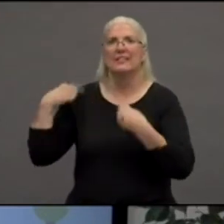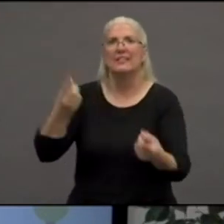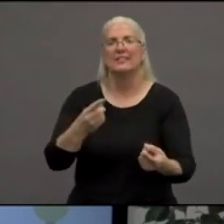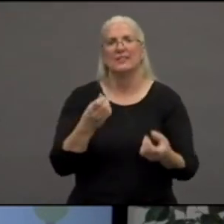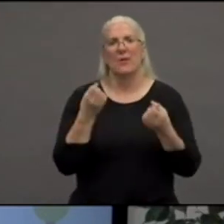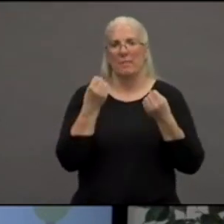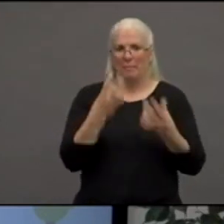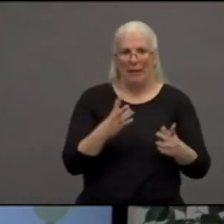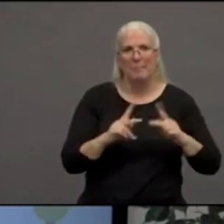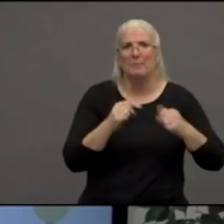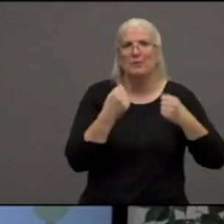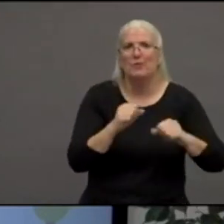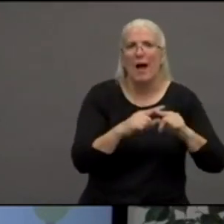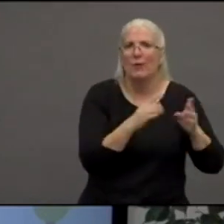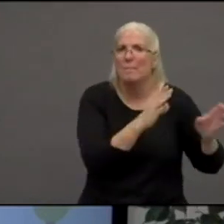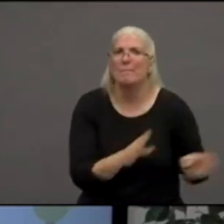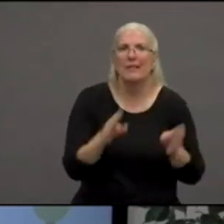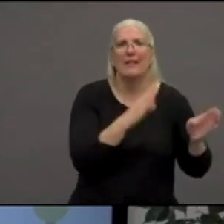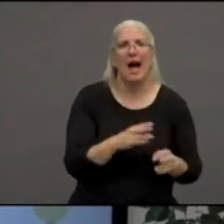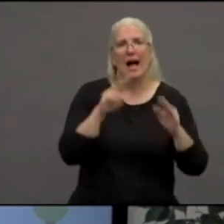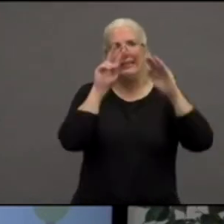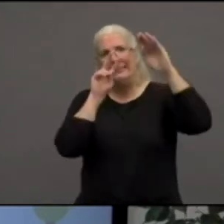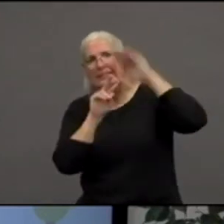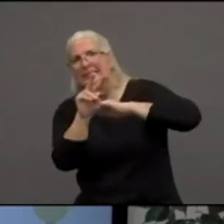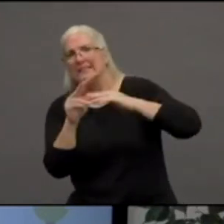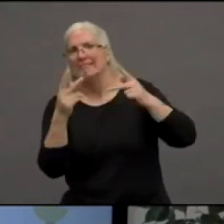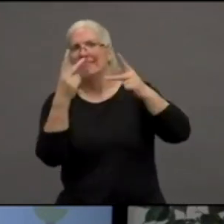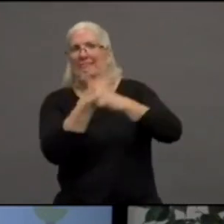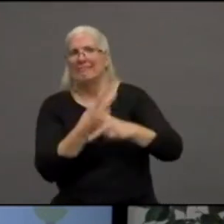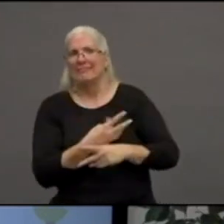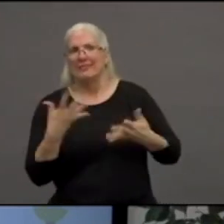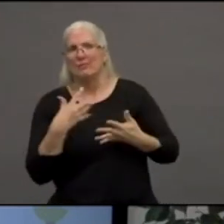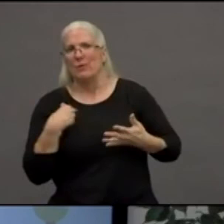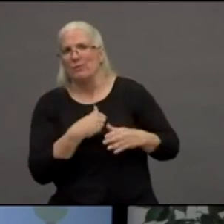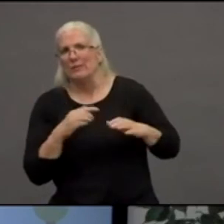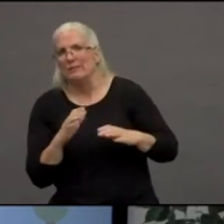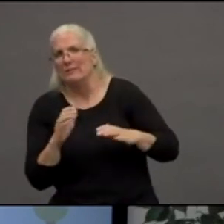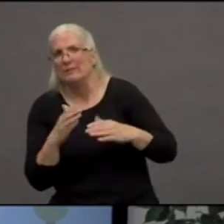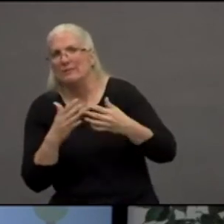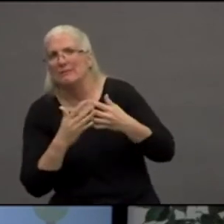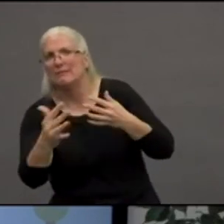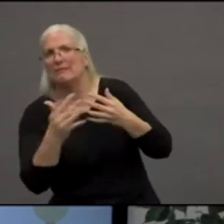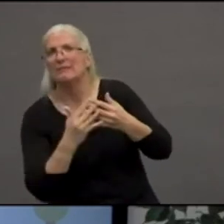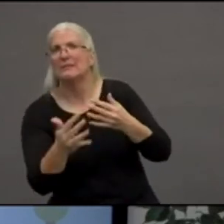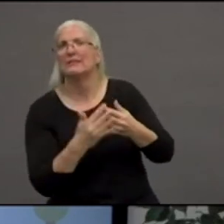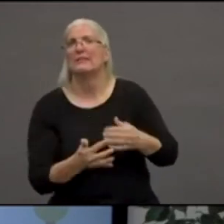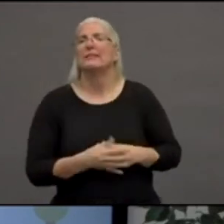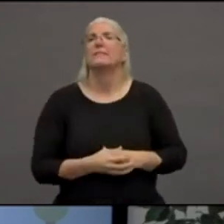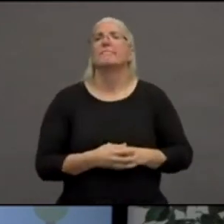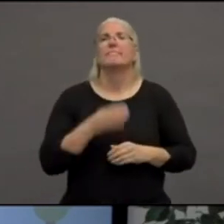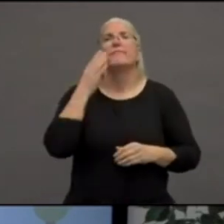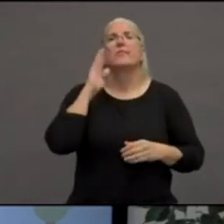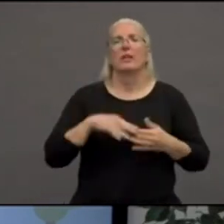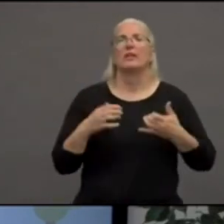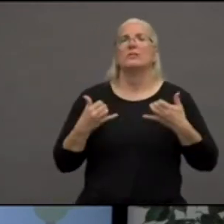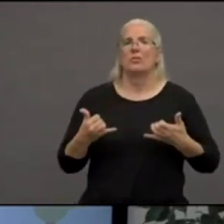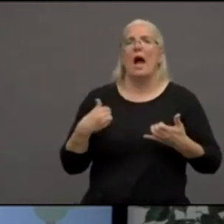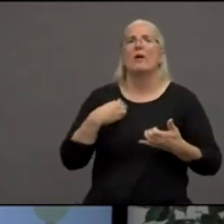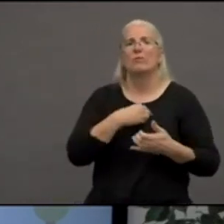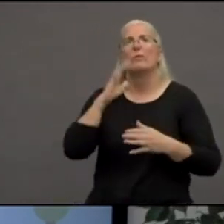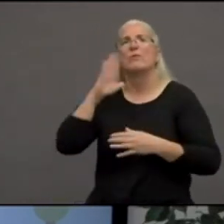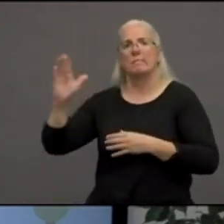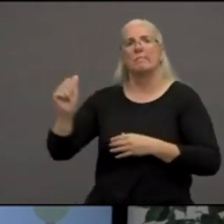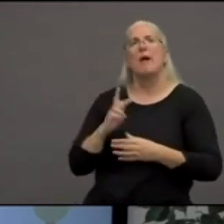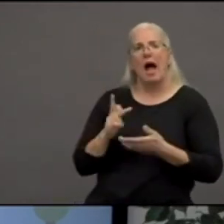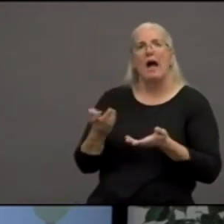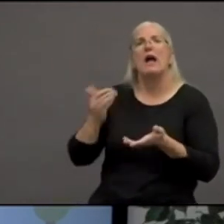plan for and figuring out as we actually go. So Thank you for being here today. Of course, we will have you back, because I know things